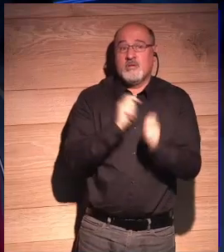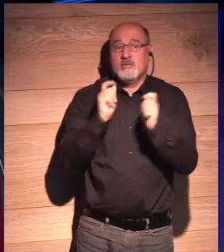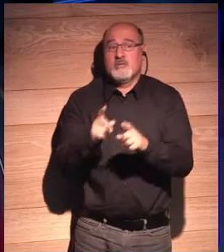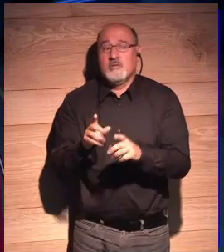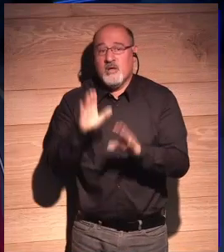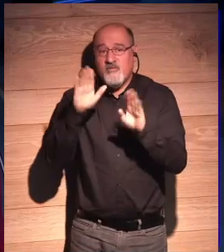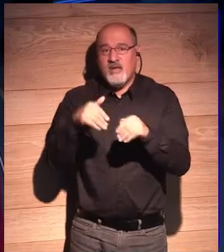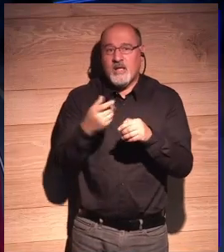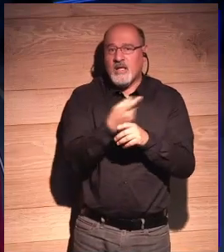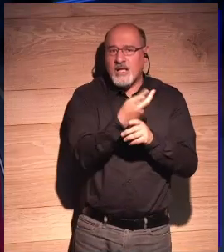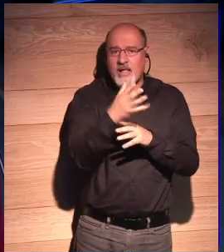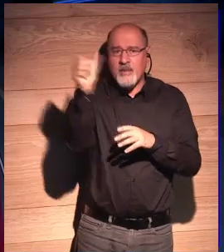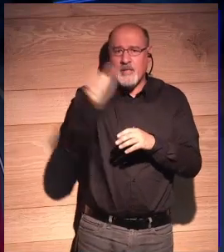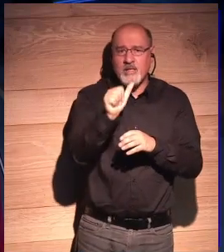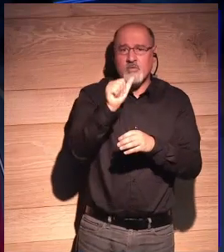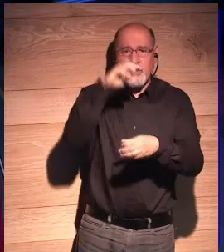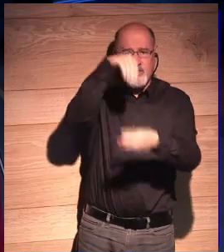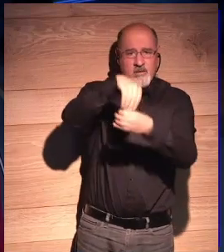culture and live on. So